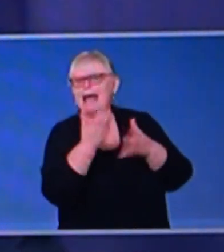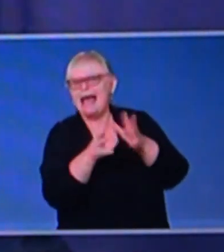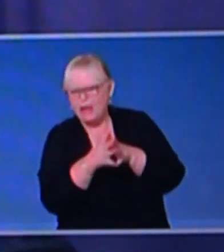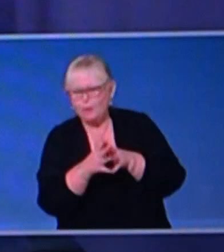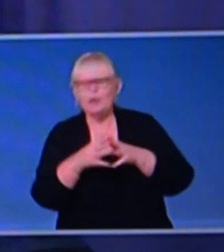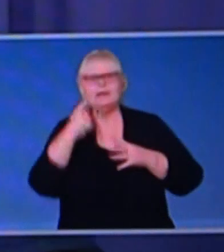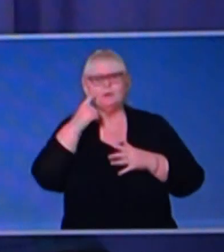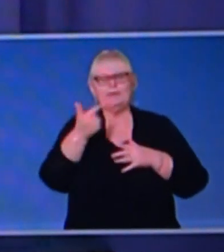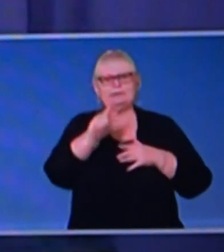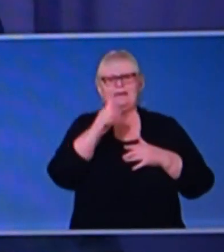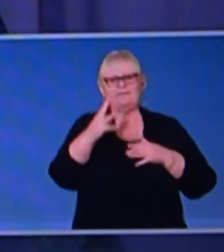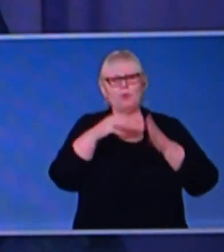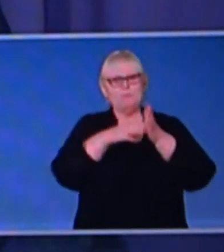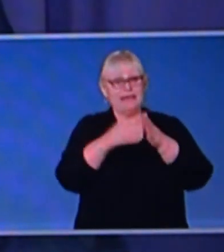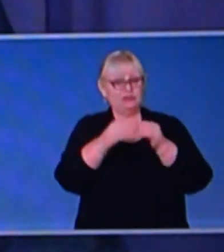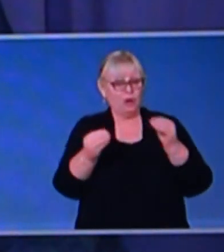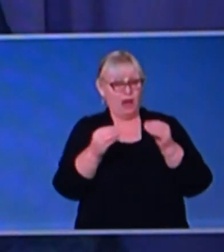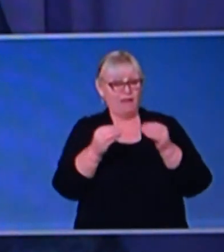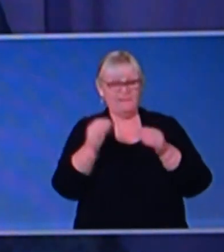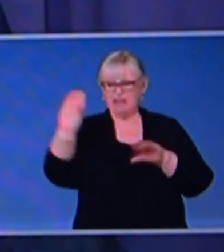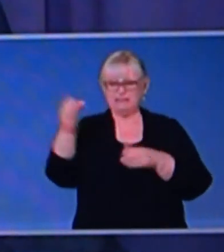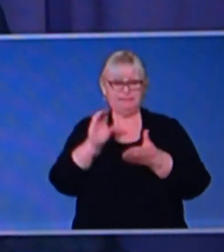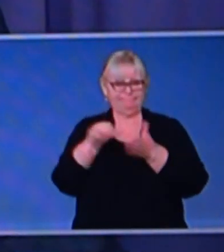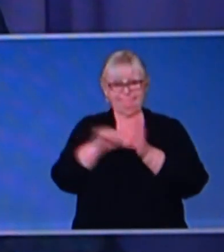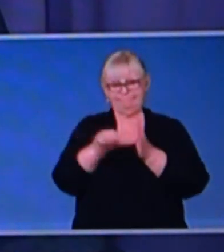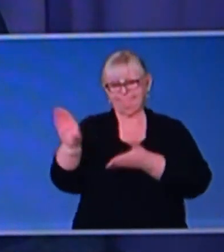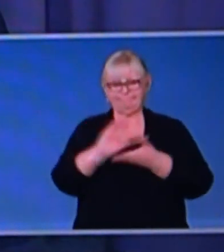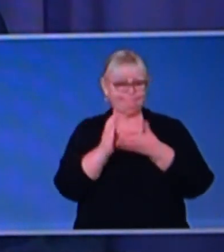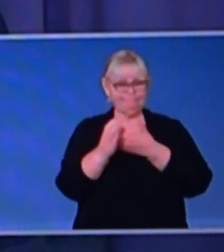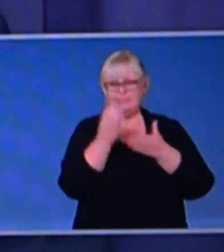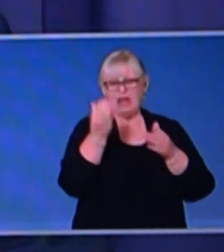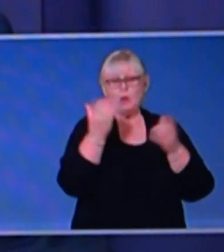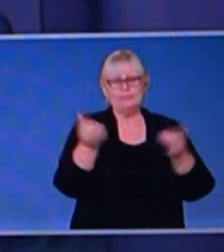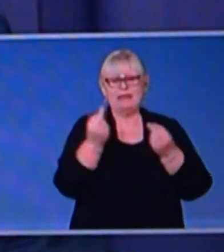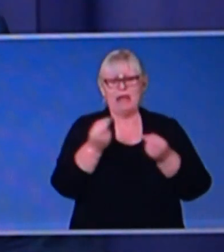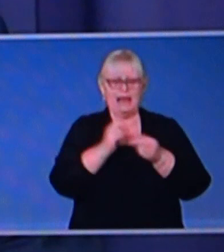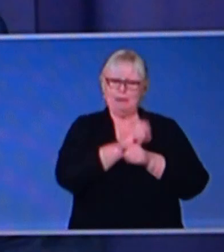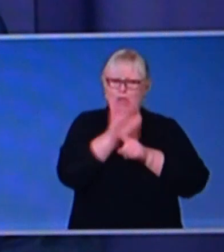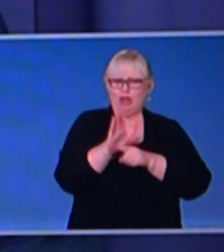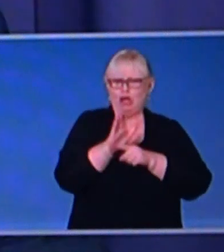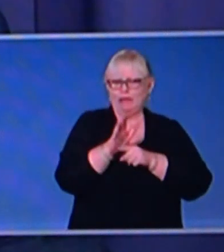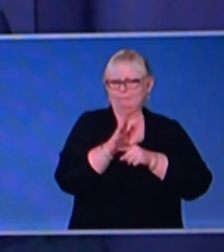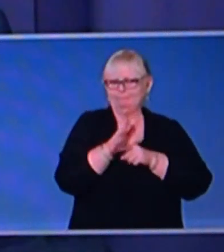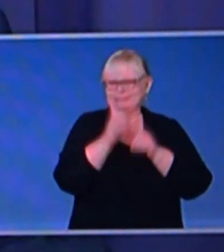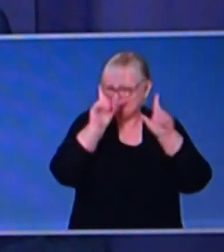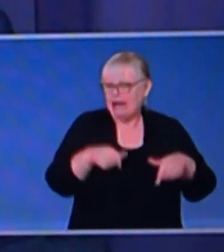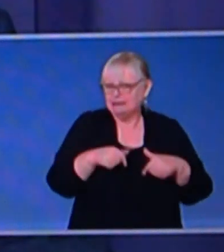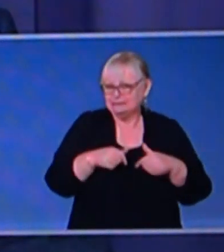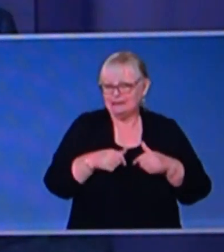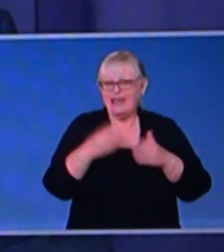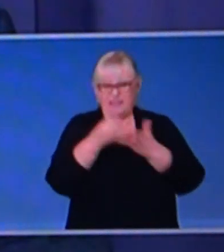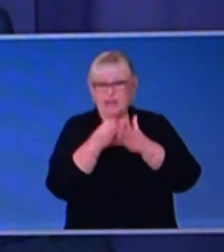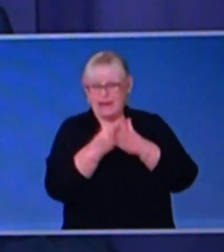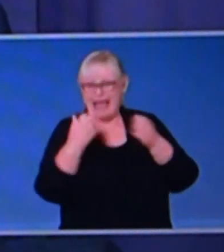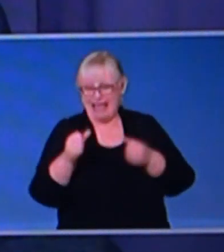a $74 million package that was put in place at the early stages of the COVID-19 outbreak, and